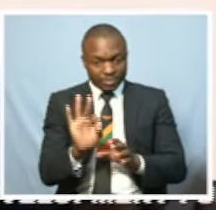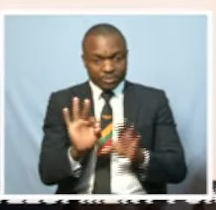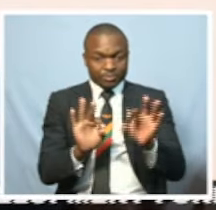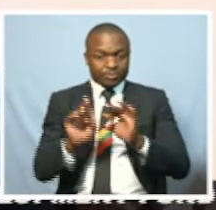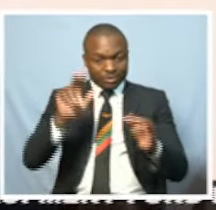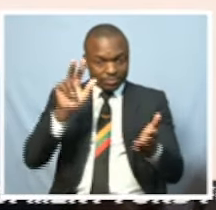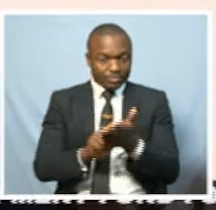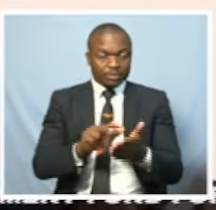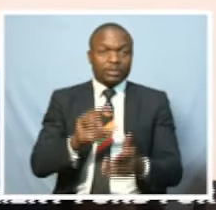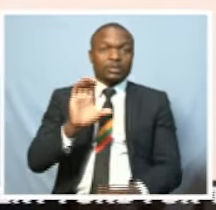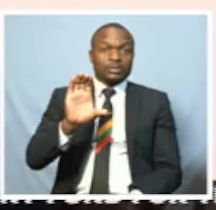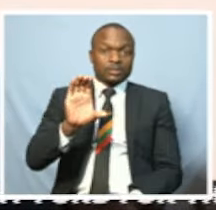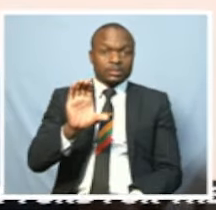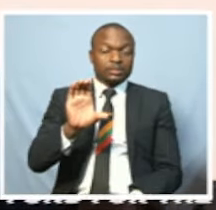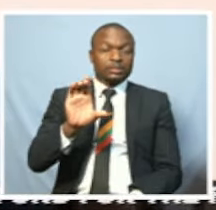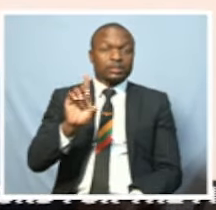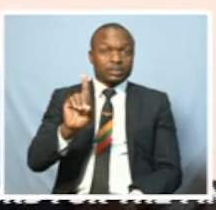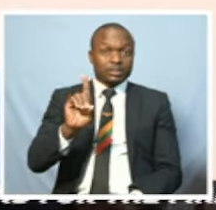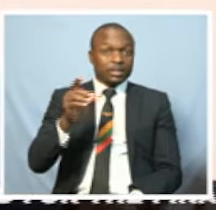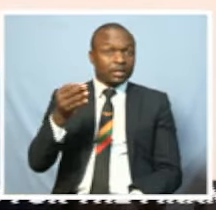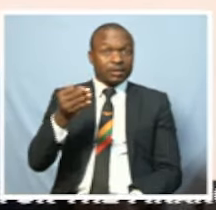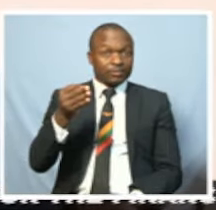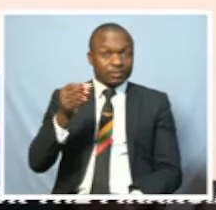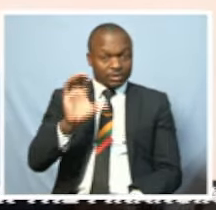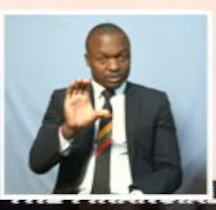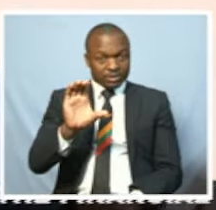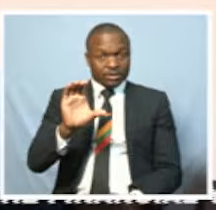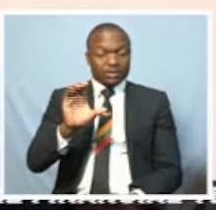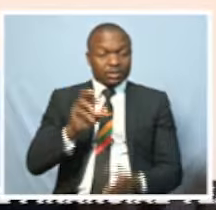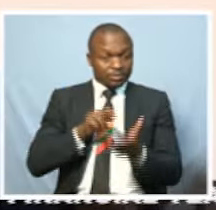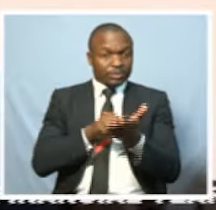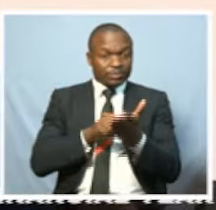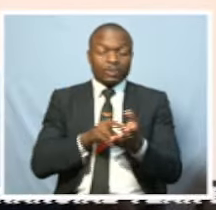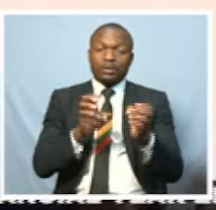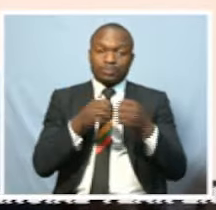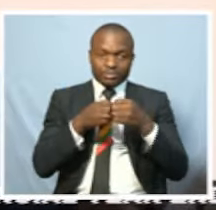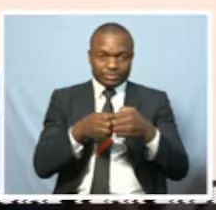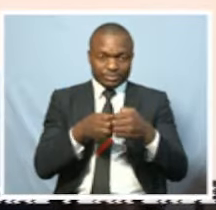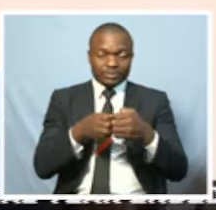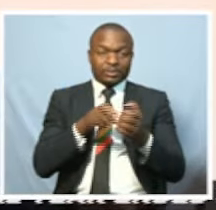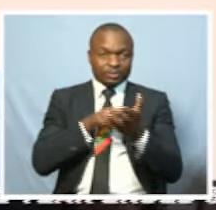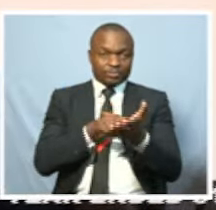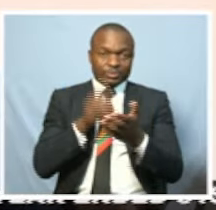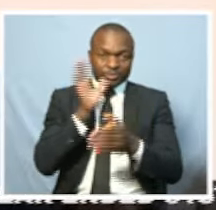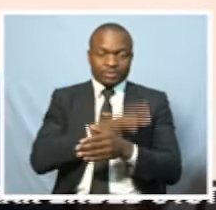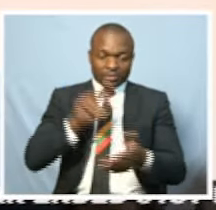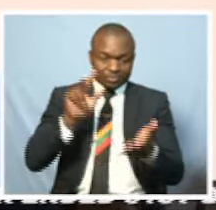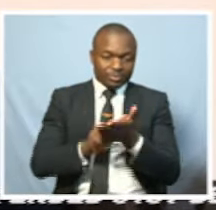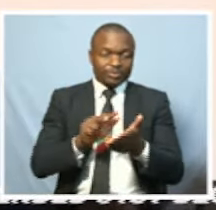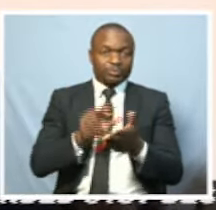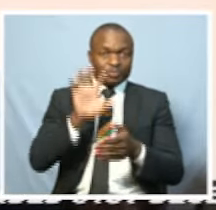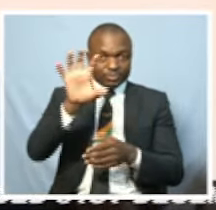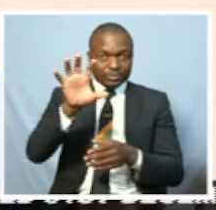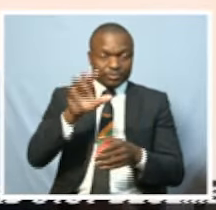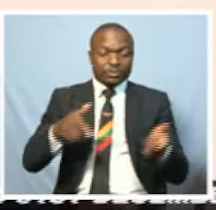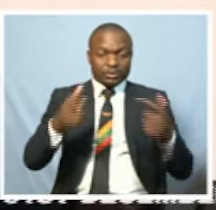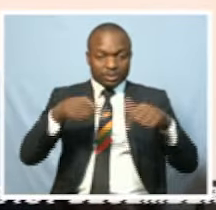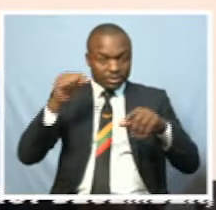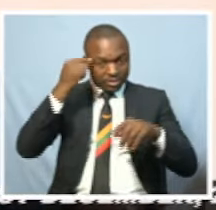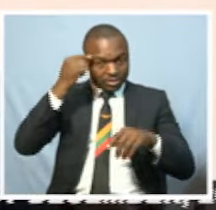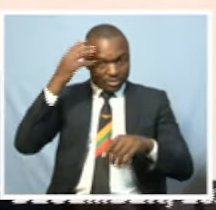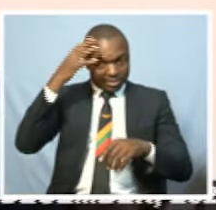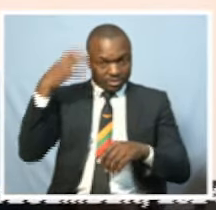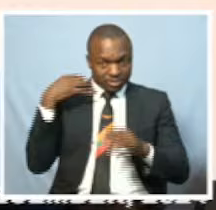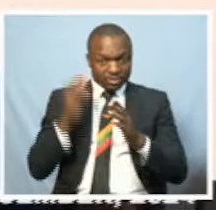by CDFC, recommended by the bank, and then approved by a provincial government officer. Number 2,